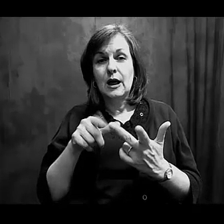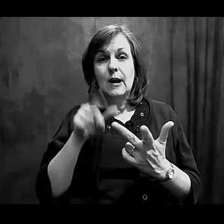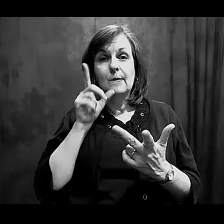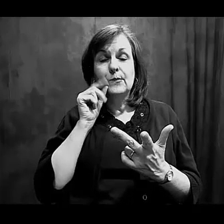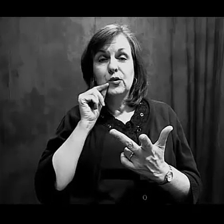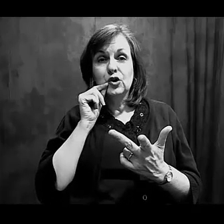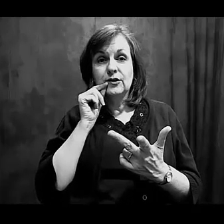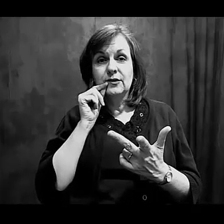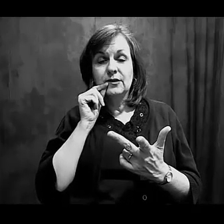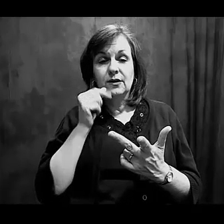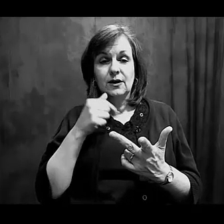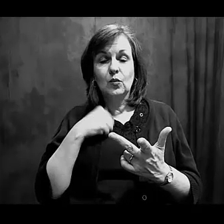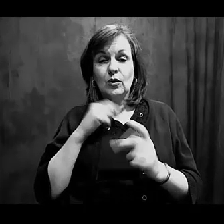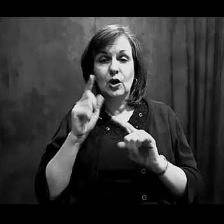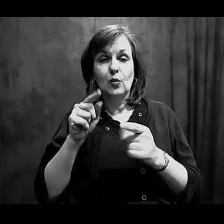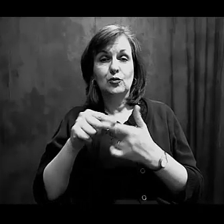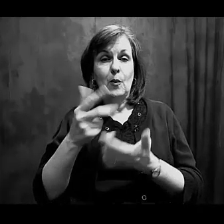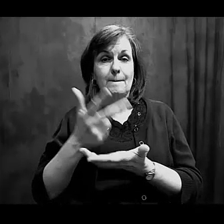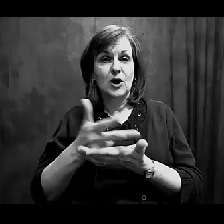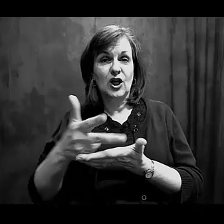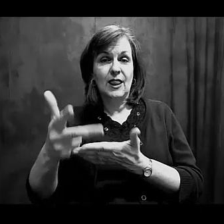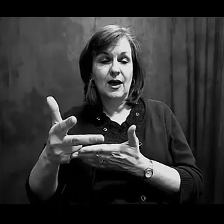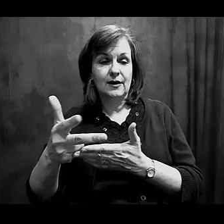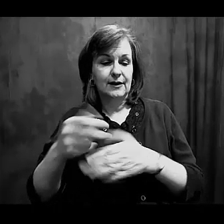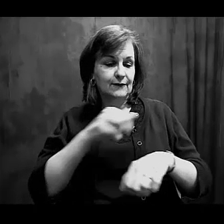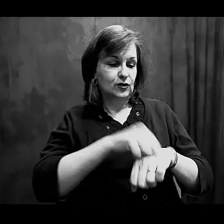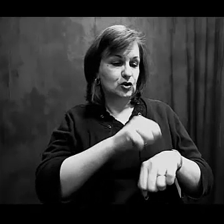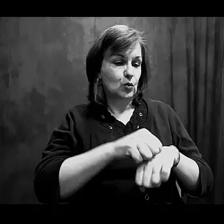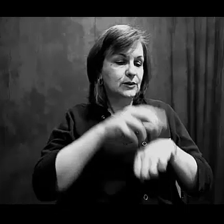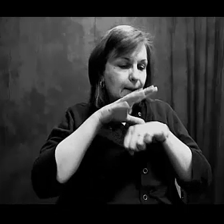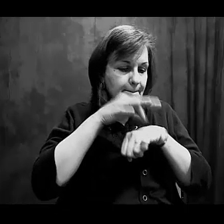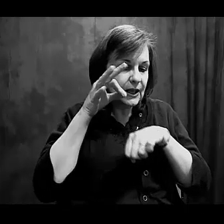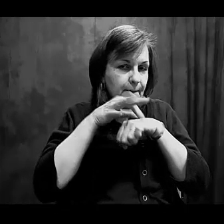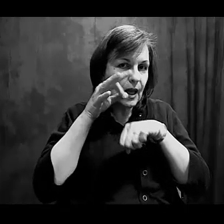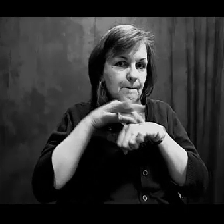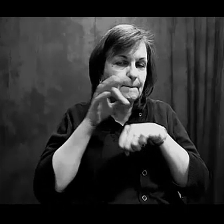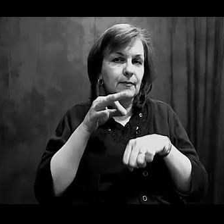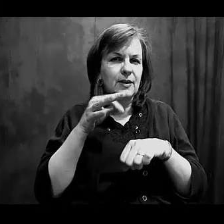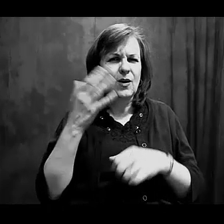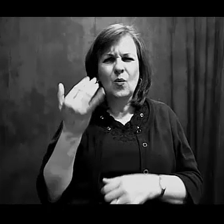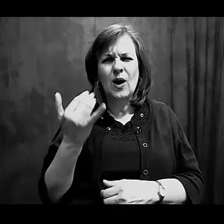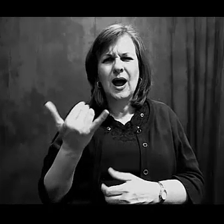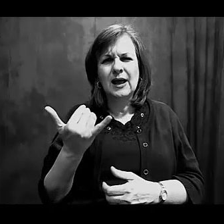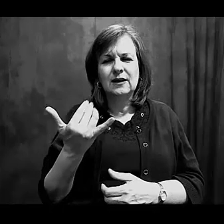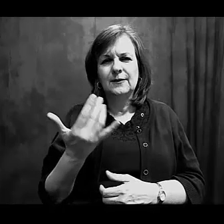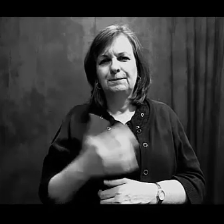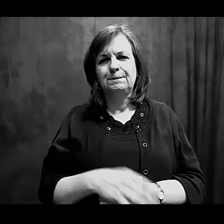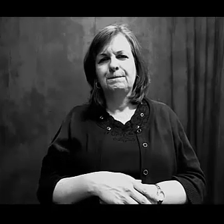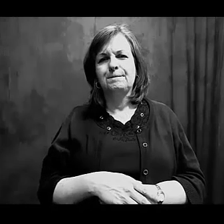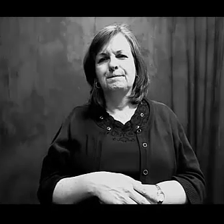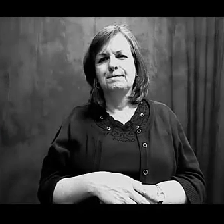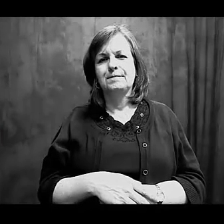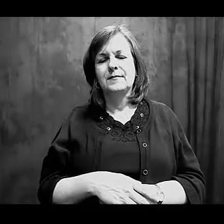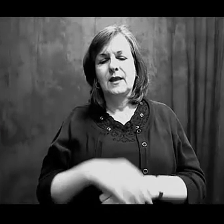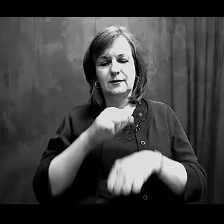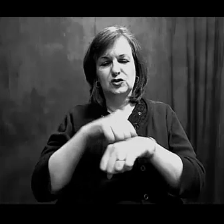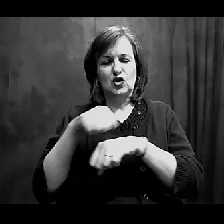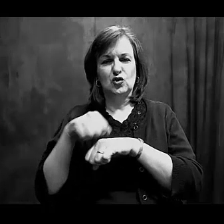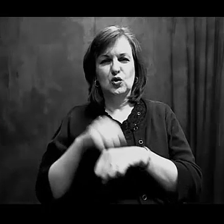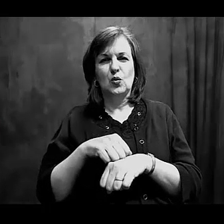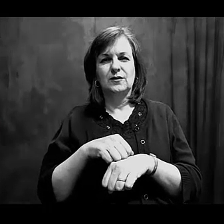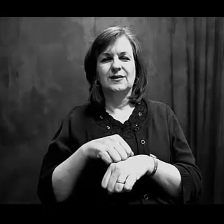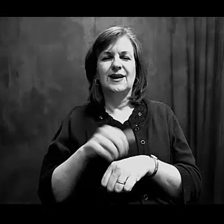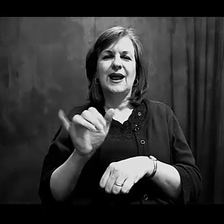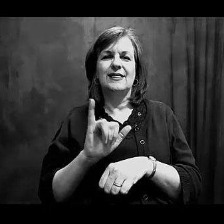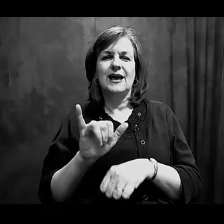so on, and birds will actually sit in parking lots and pick up stones. What's the purpose of this? Well, these